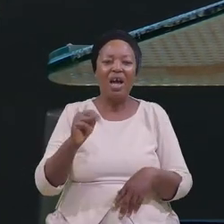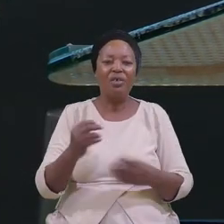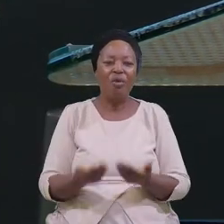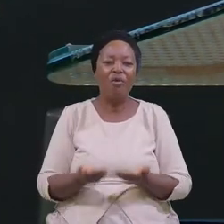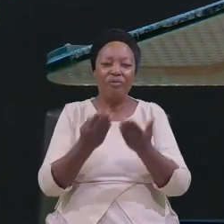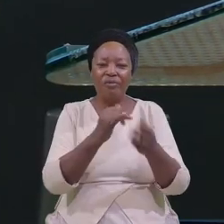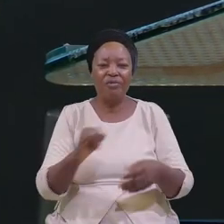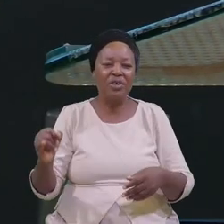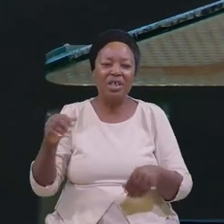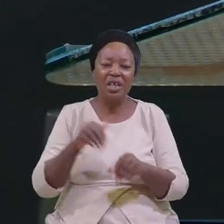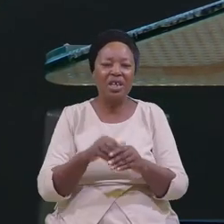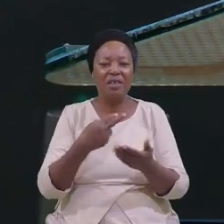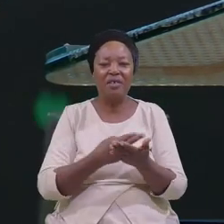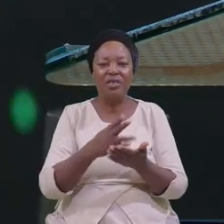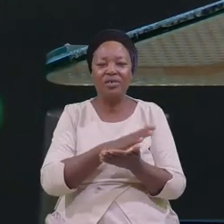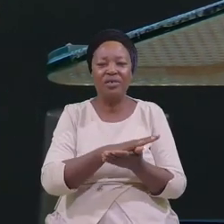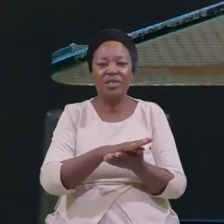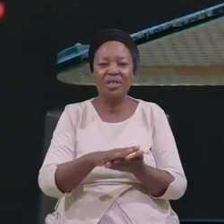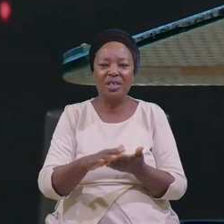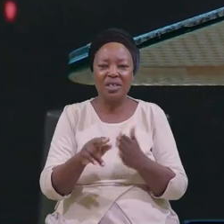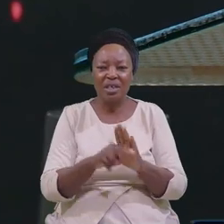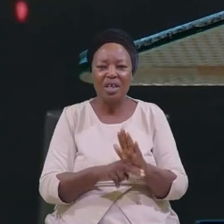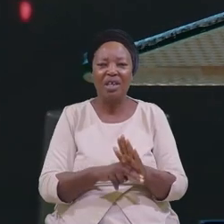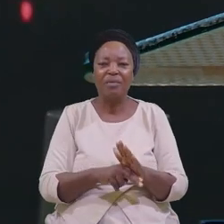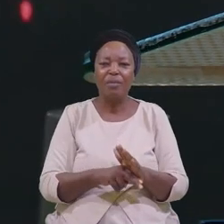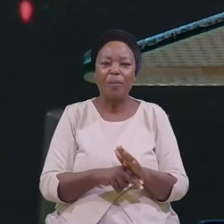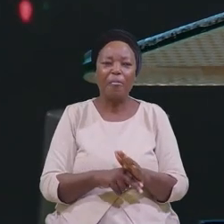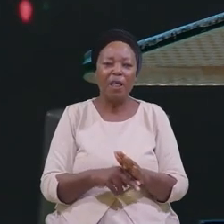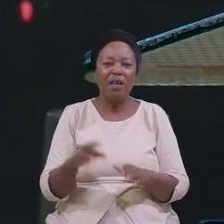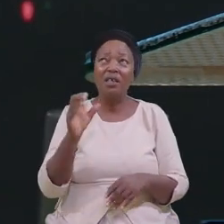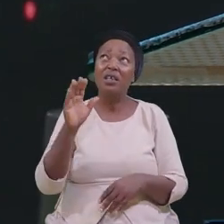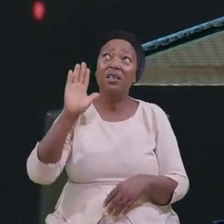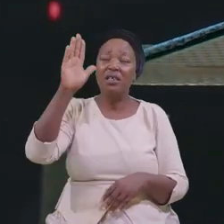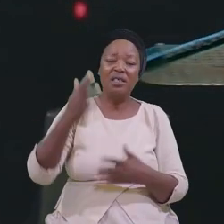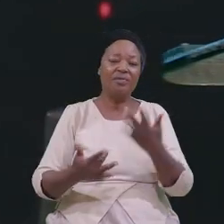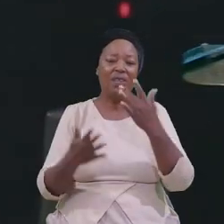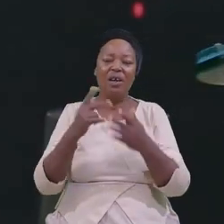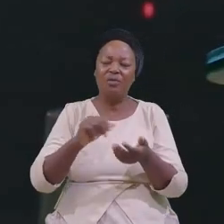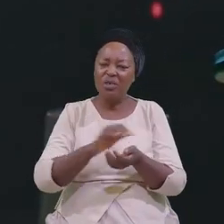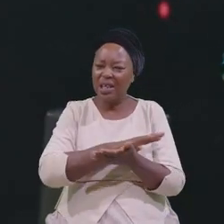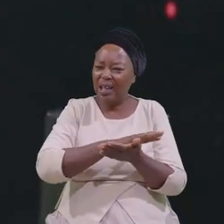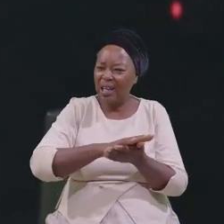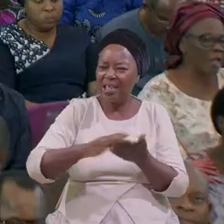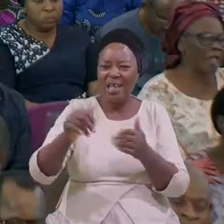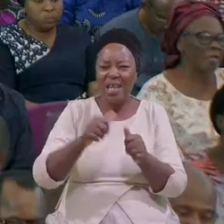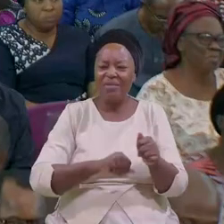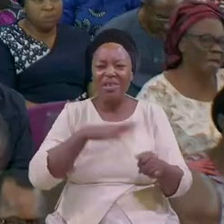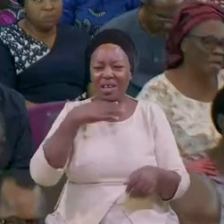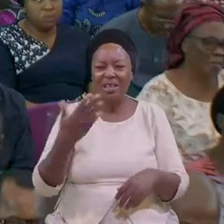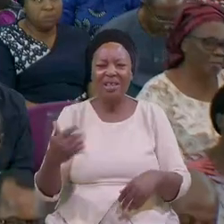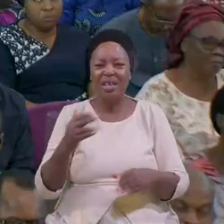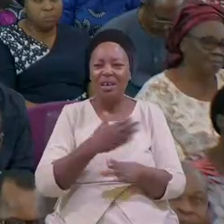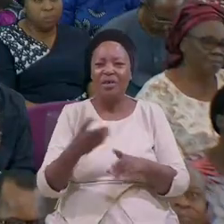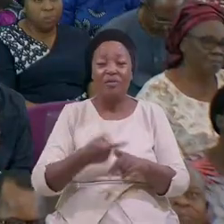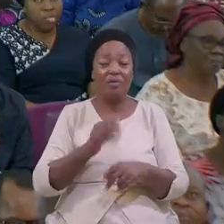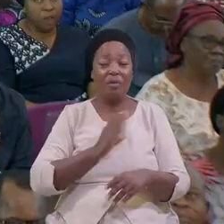offering in righteousness. His fire will purge every chaff away from our lives. All